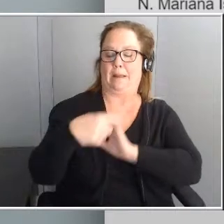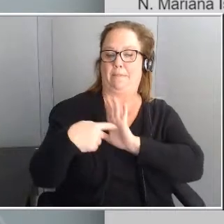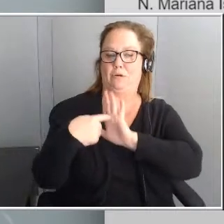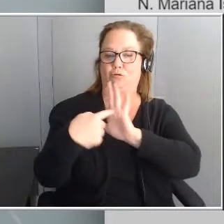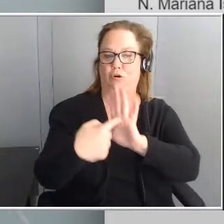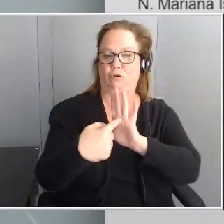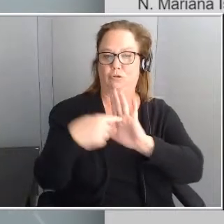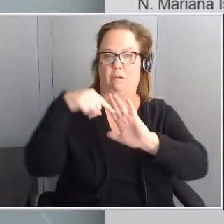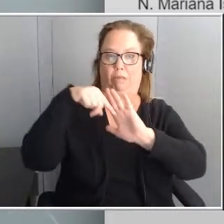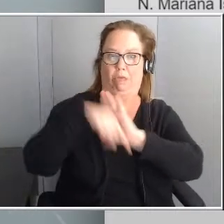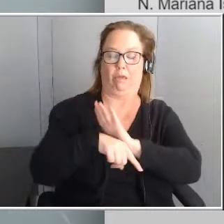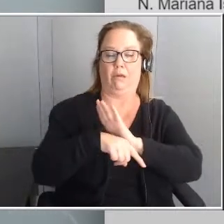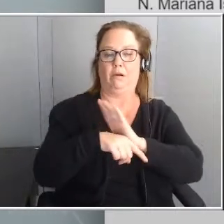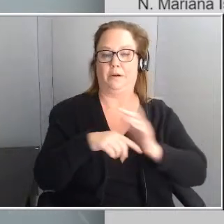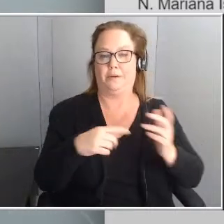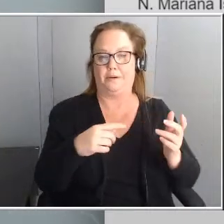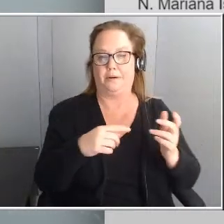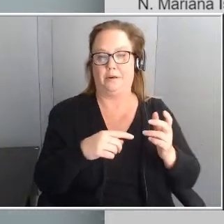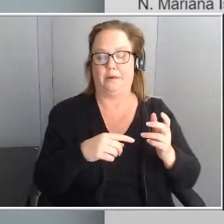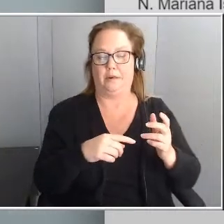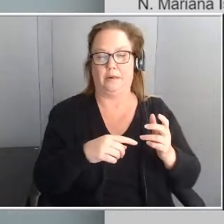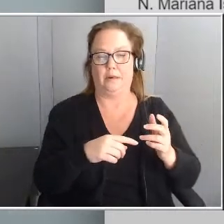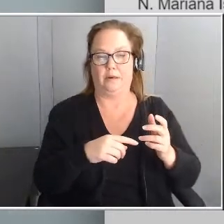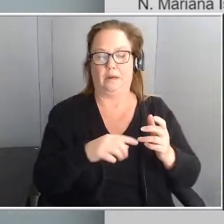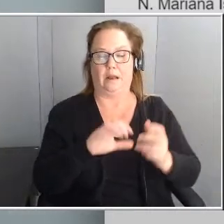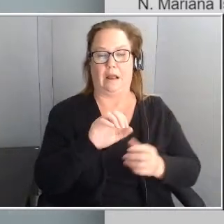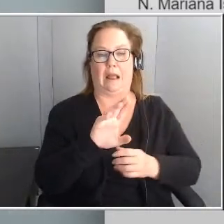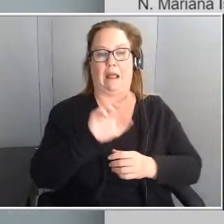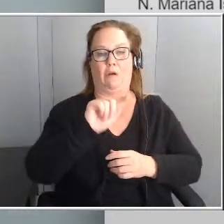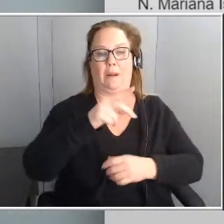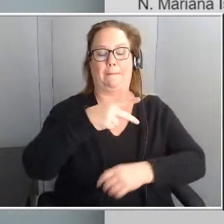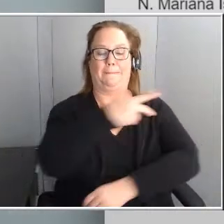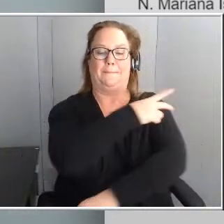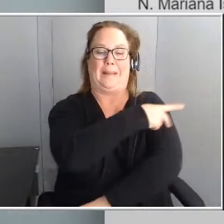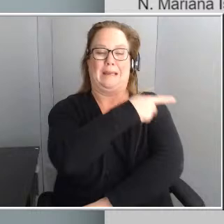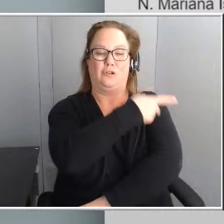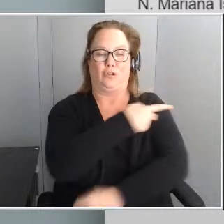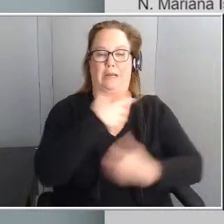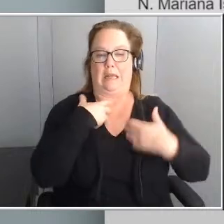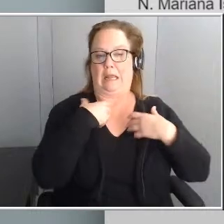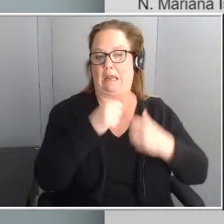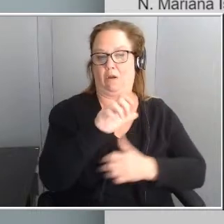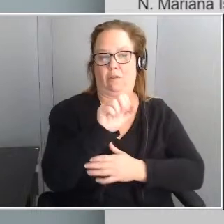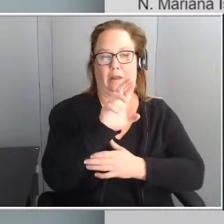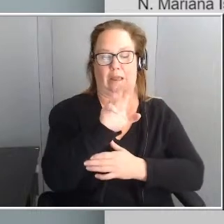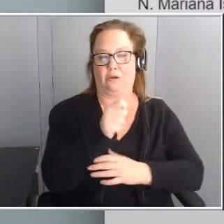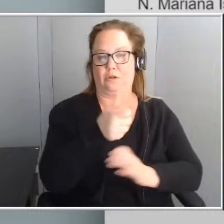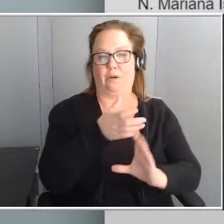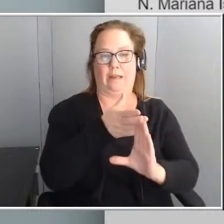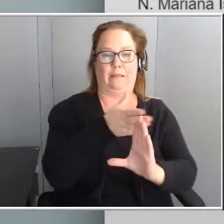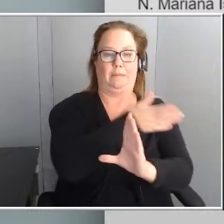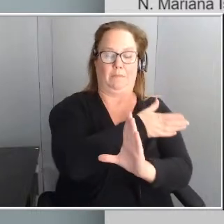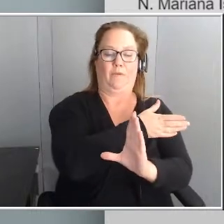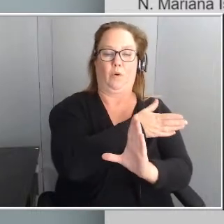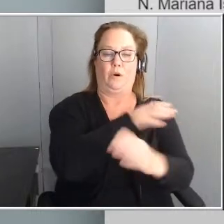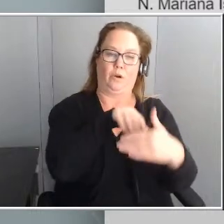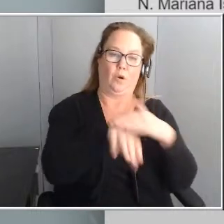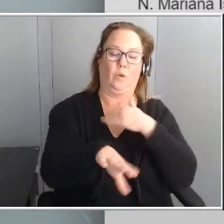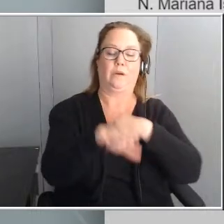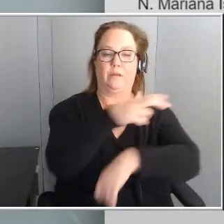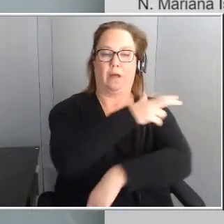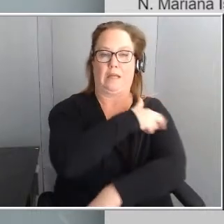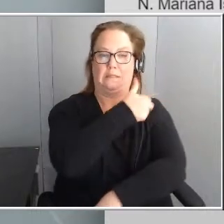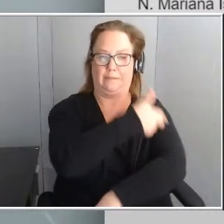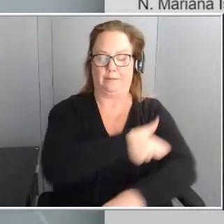intense is that demand on outpatient health care. So that could be anything leading up to admission in a hospital. And in